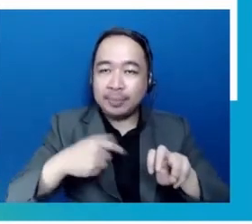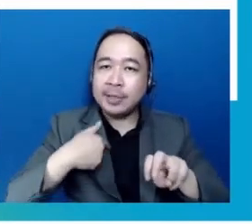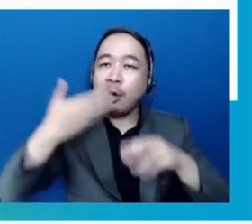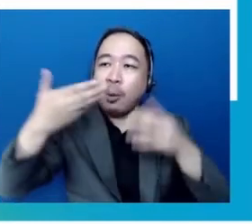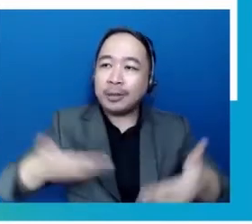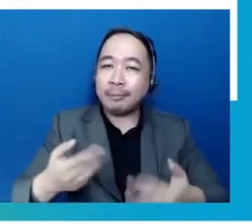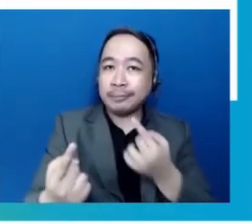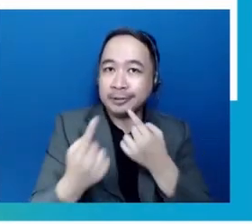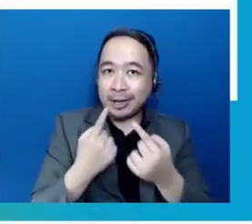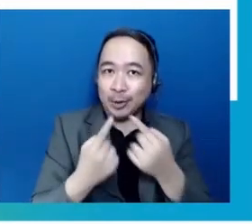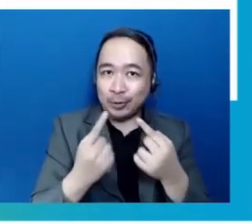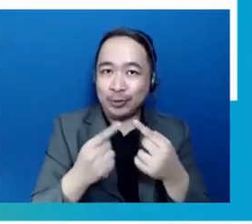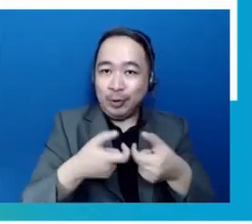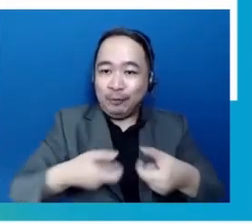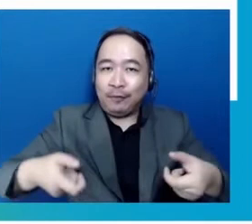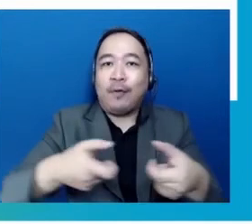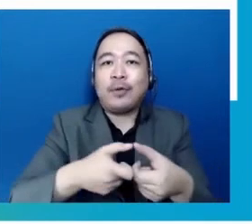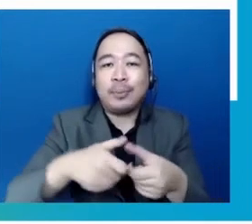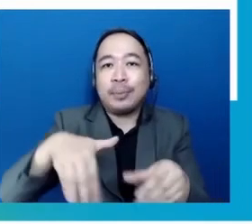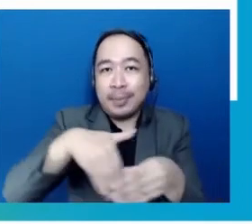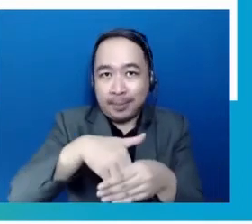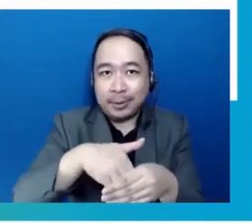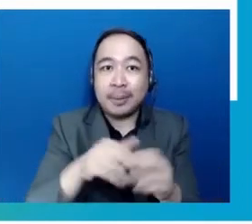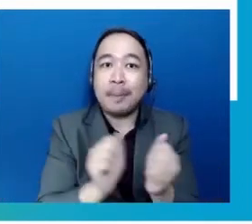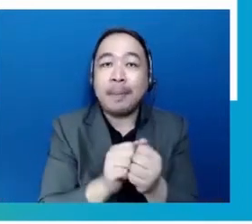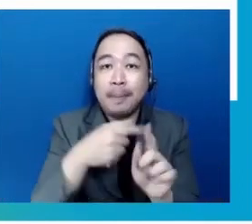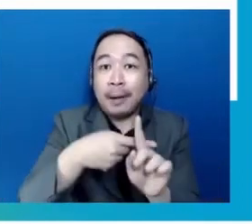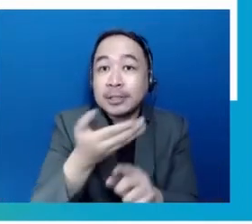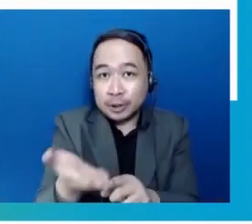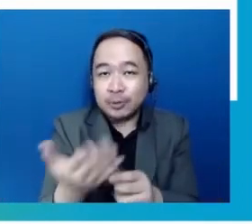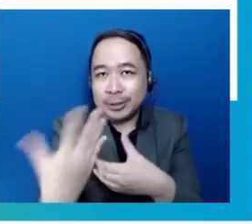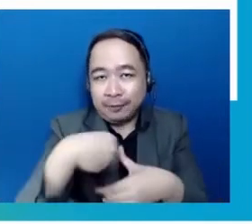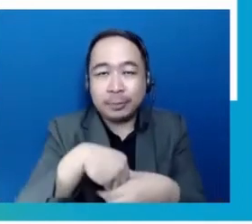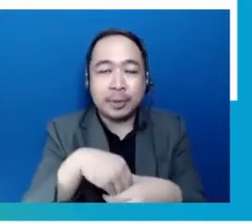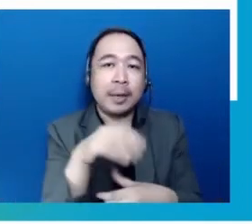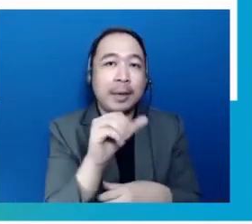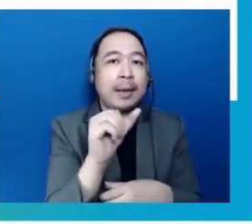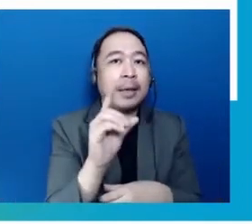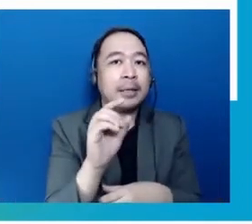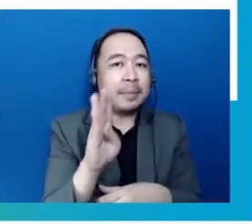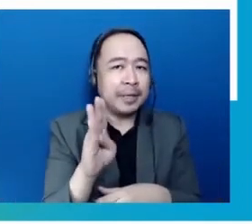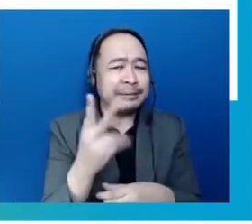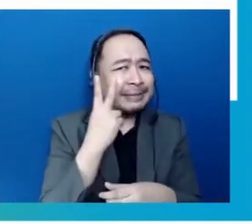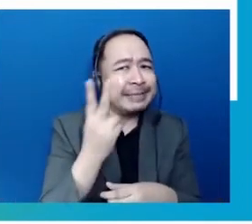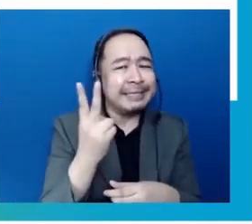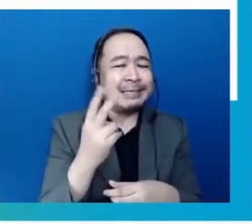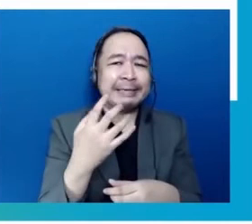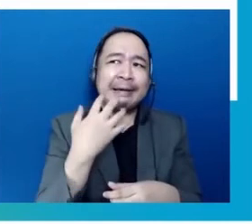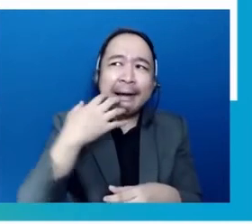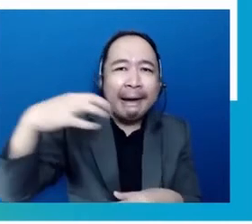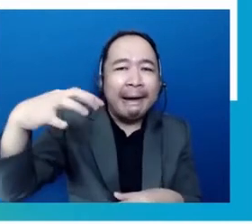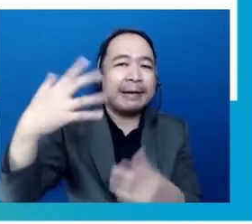with the forum members and you on this. ADB considers geothermal and hydropower energy